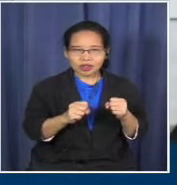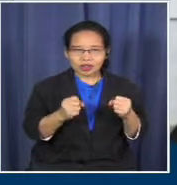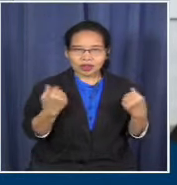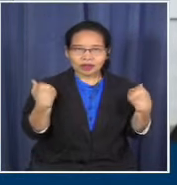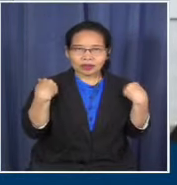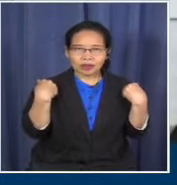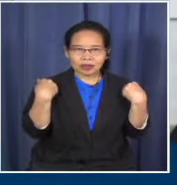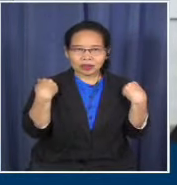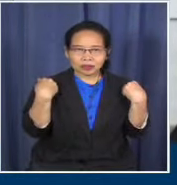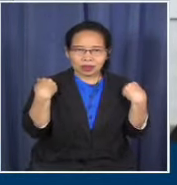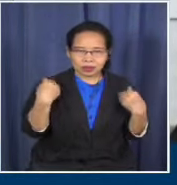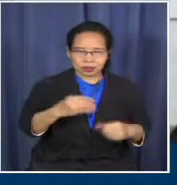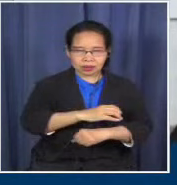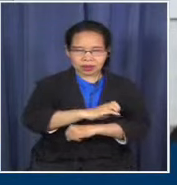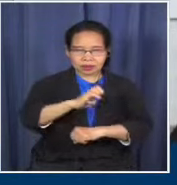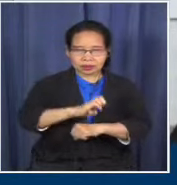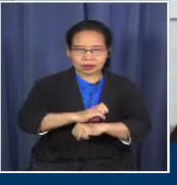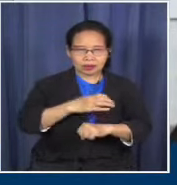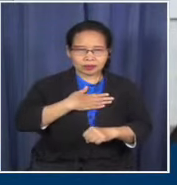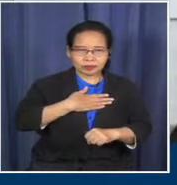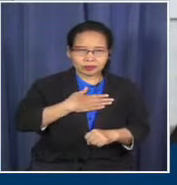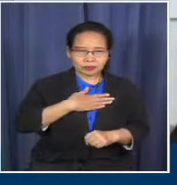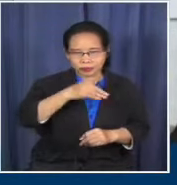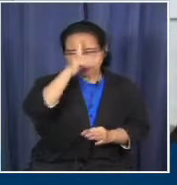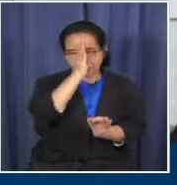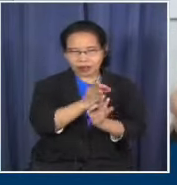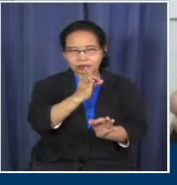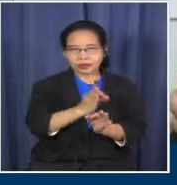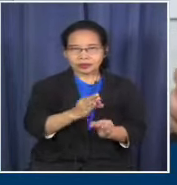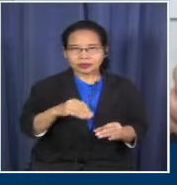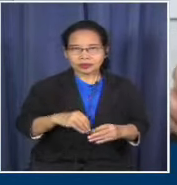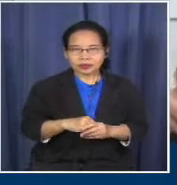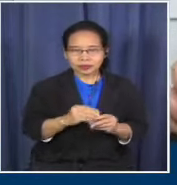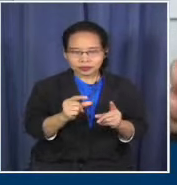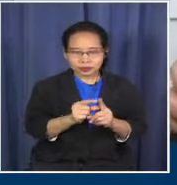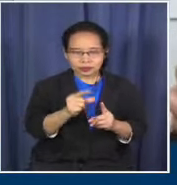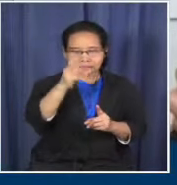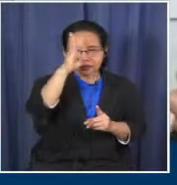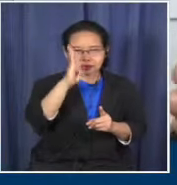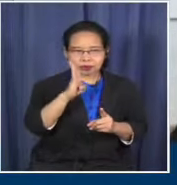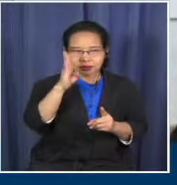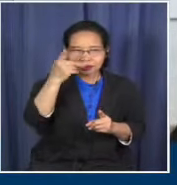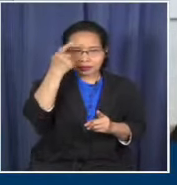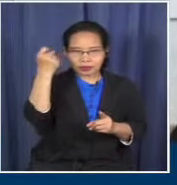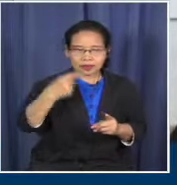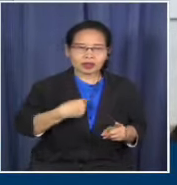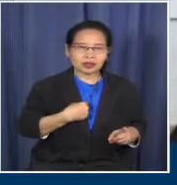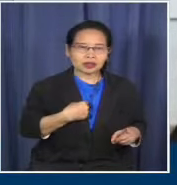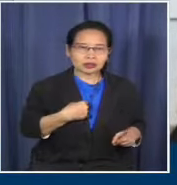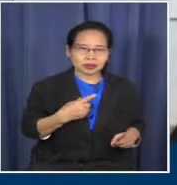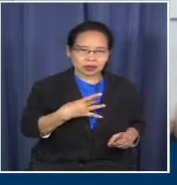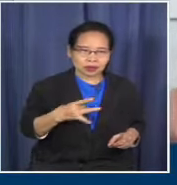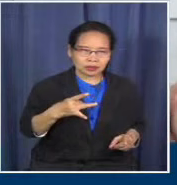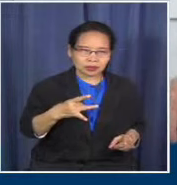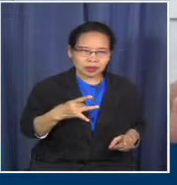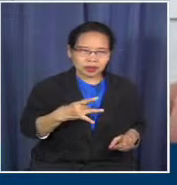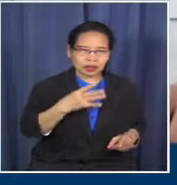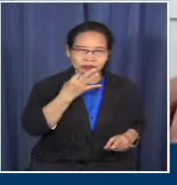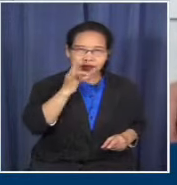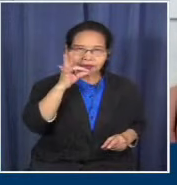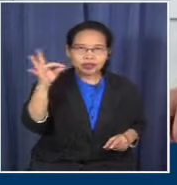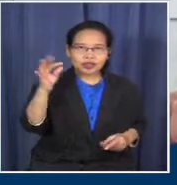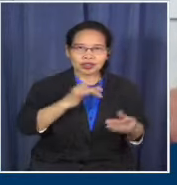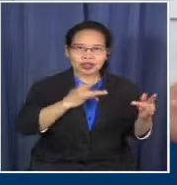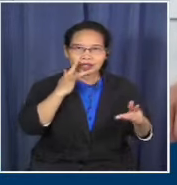correct definition. And that is where I have established my faith in the Word of God.